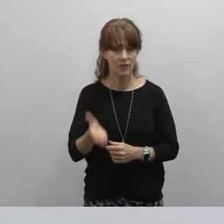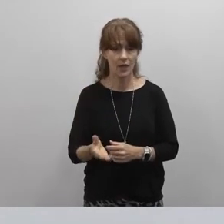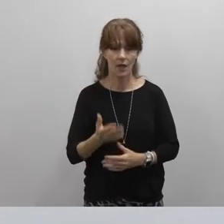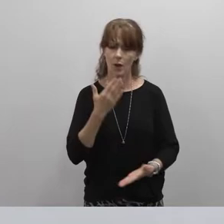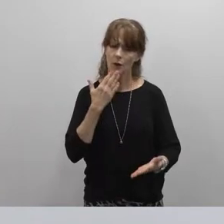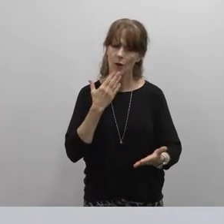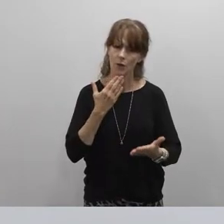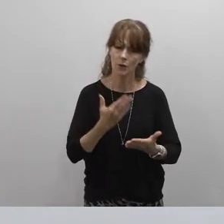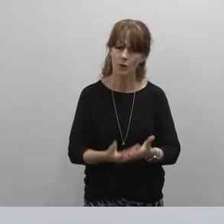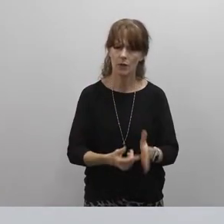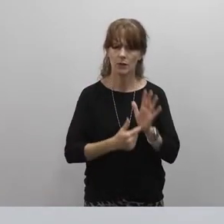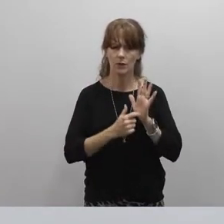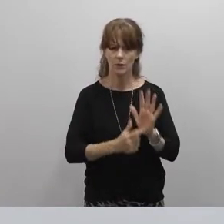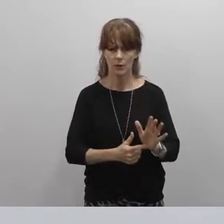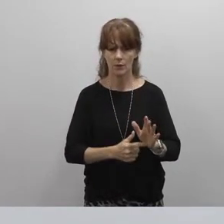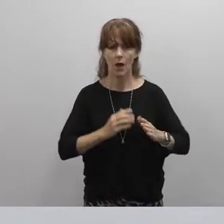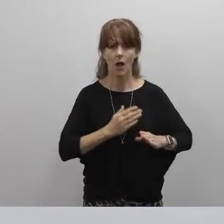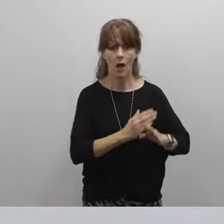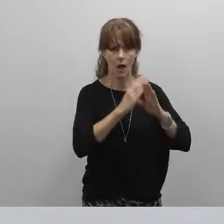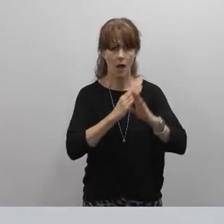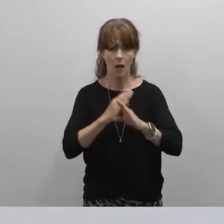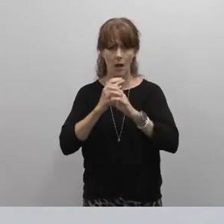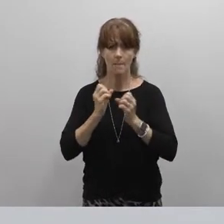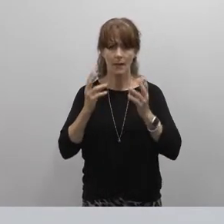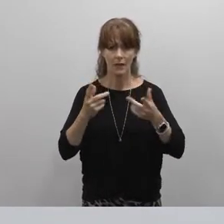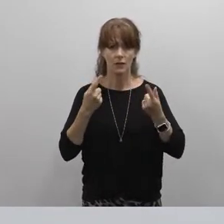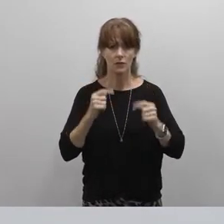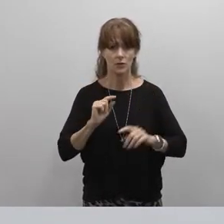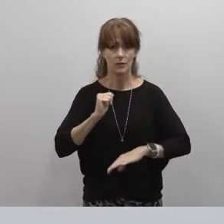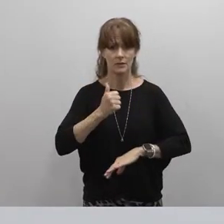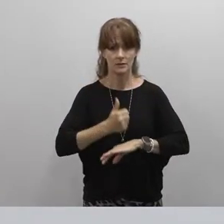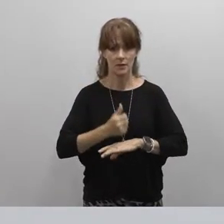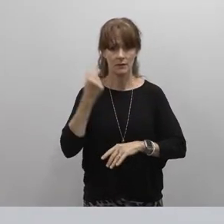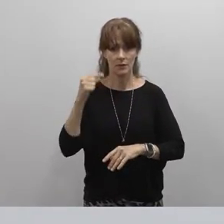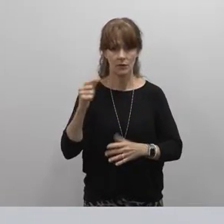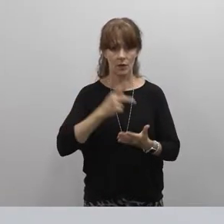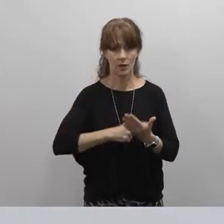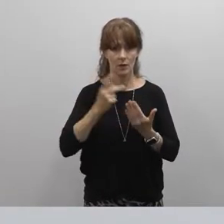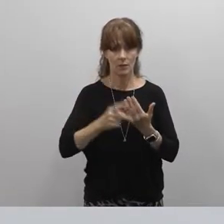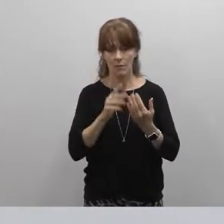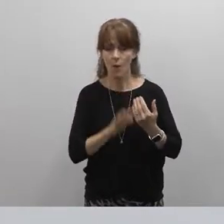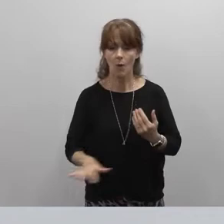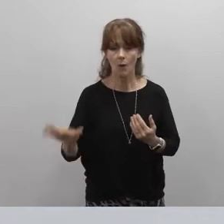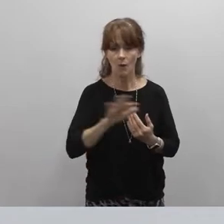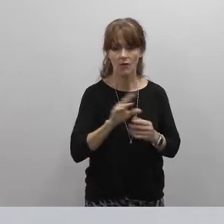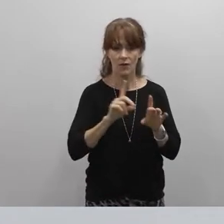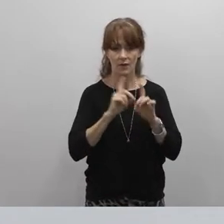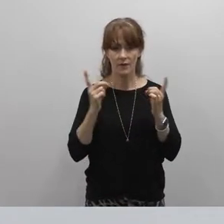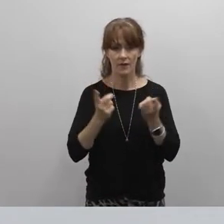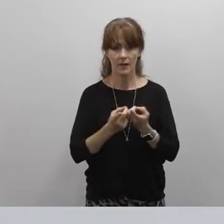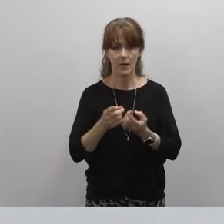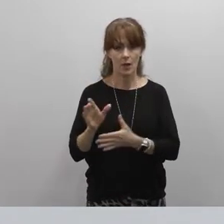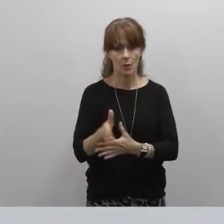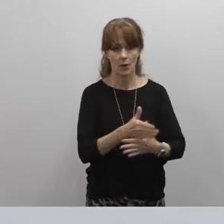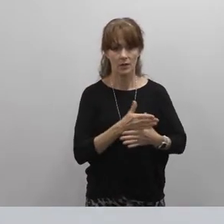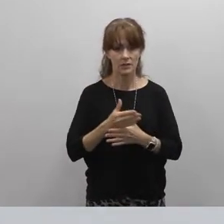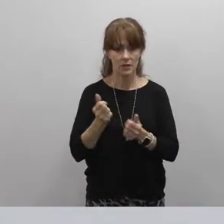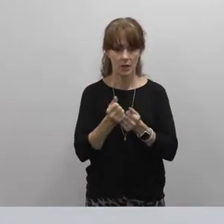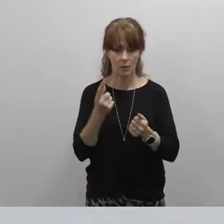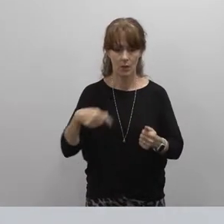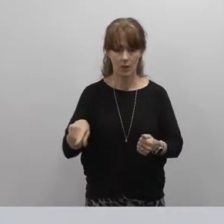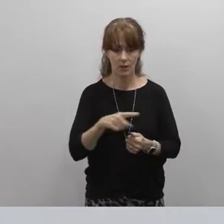good reflection of obstacles faced by many trying to implement green programs across the district, so I'd like to share some of those with you